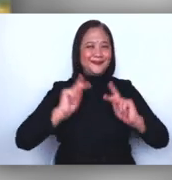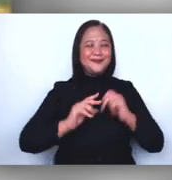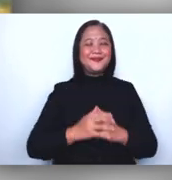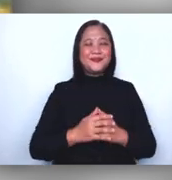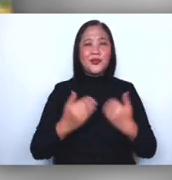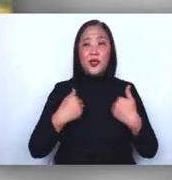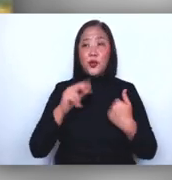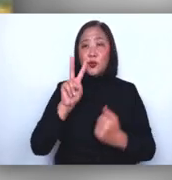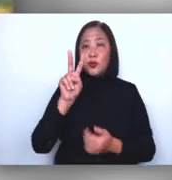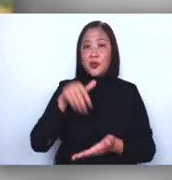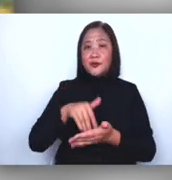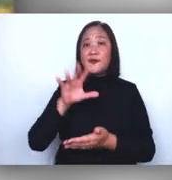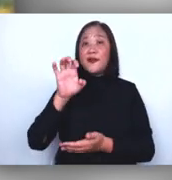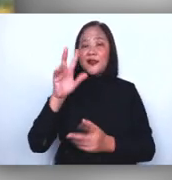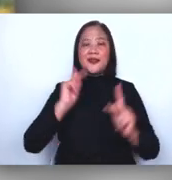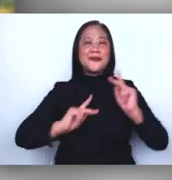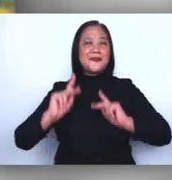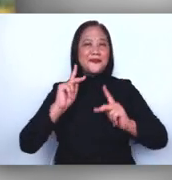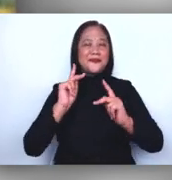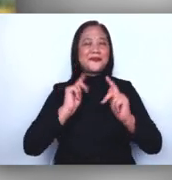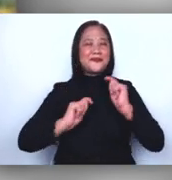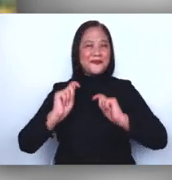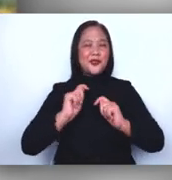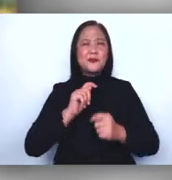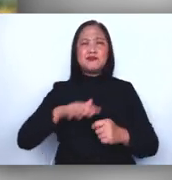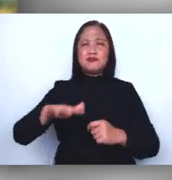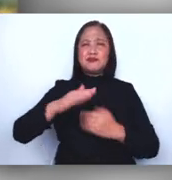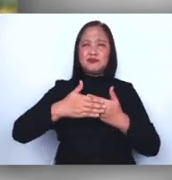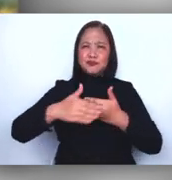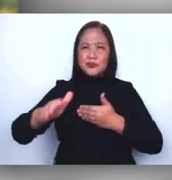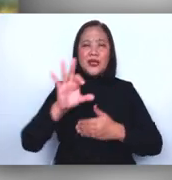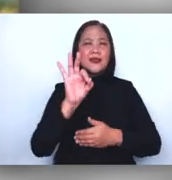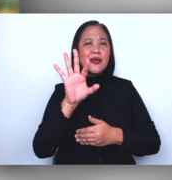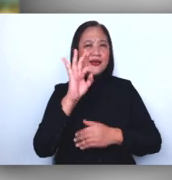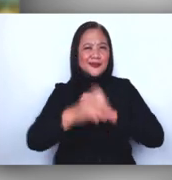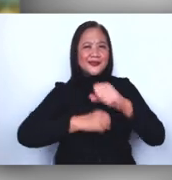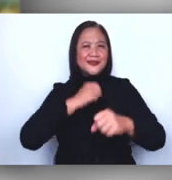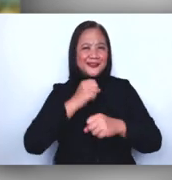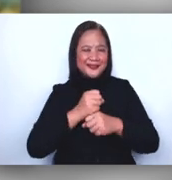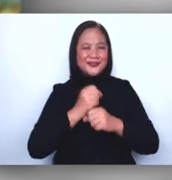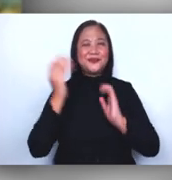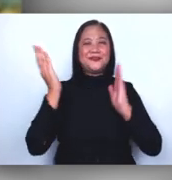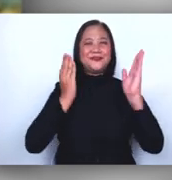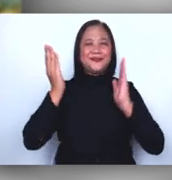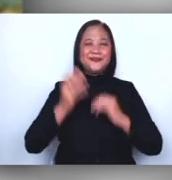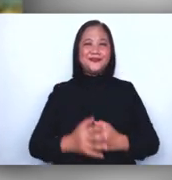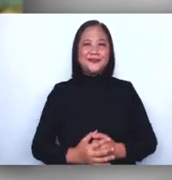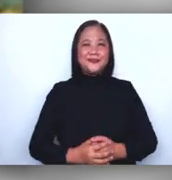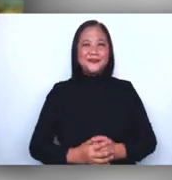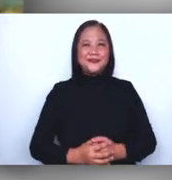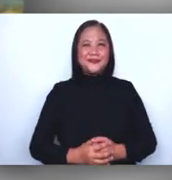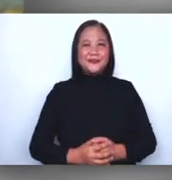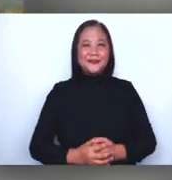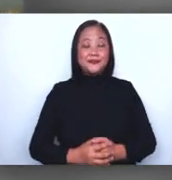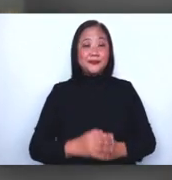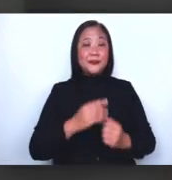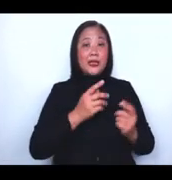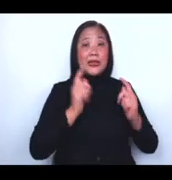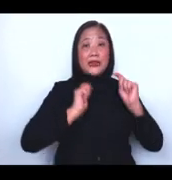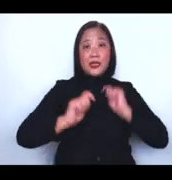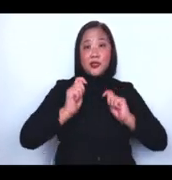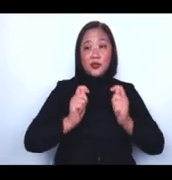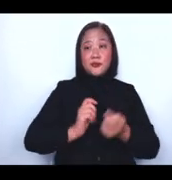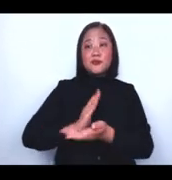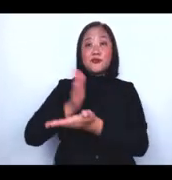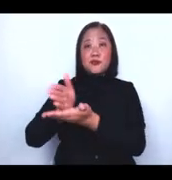than 2,500 performances in a span of 19 committed years of service. By